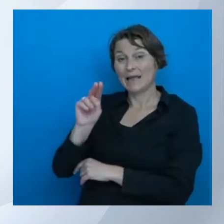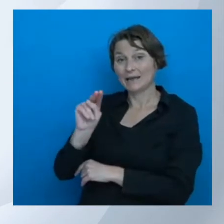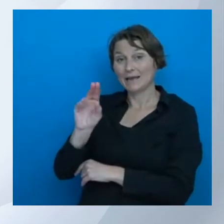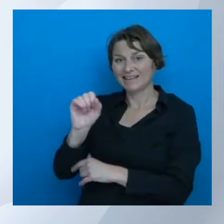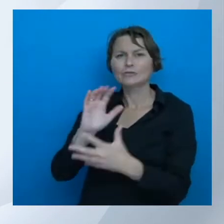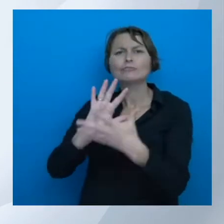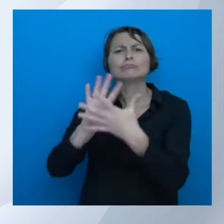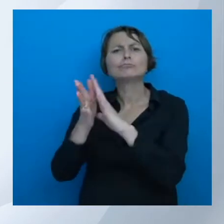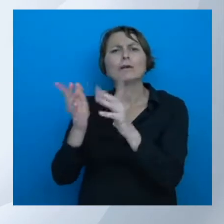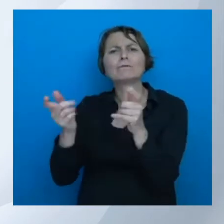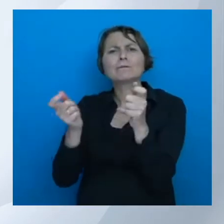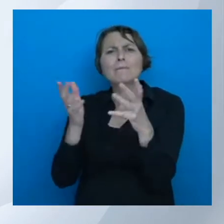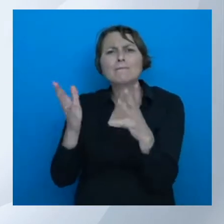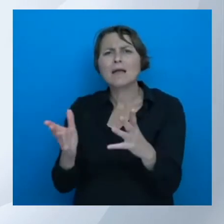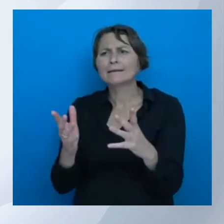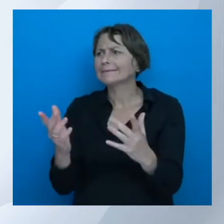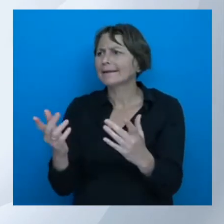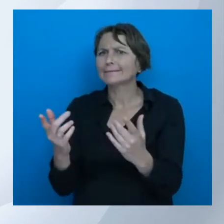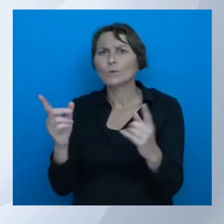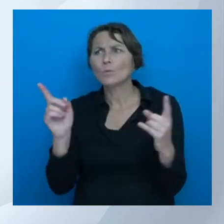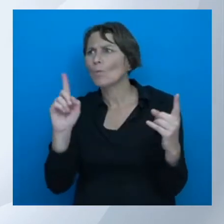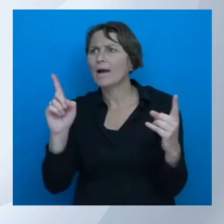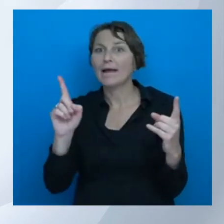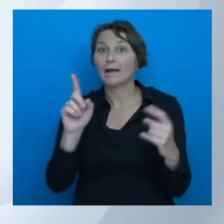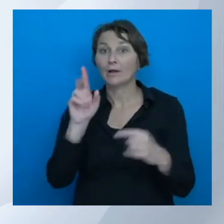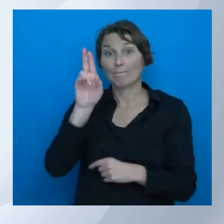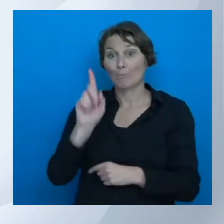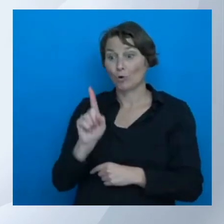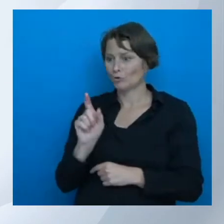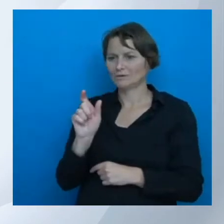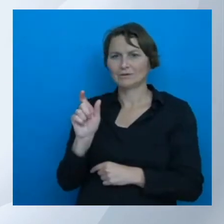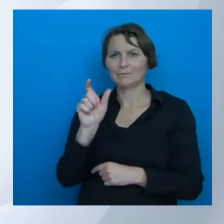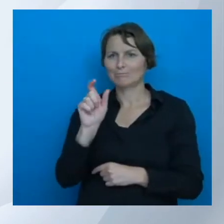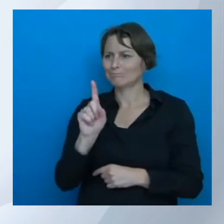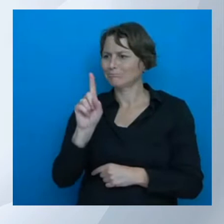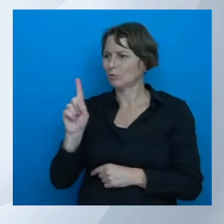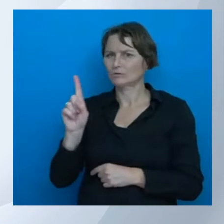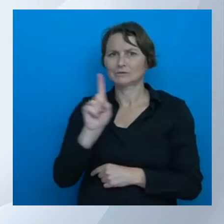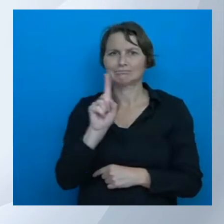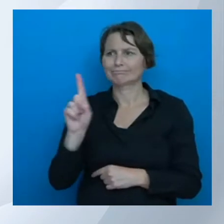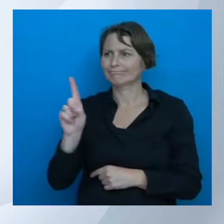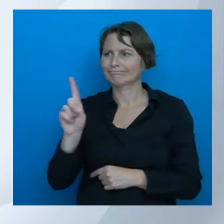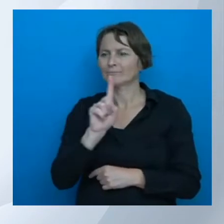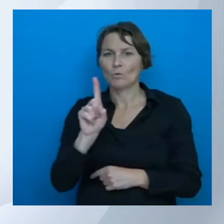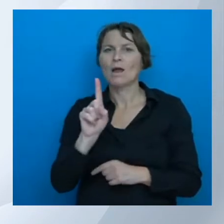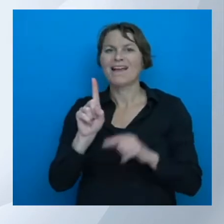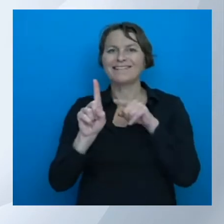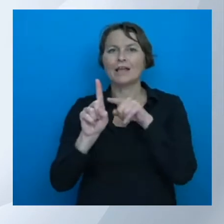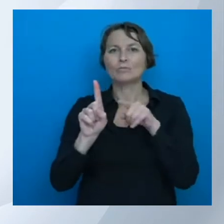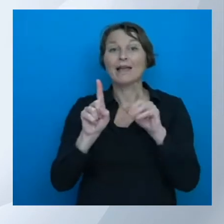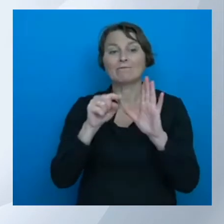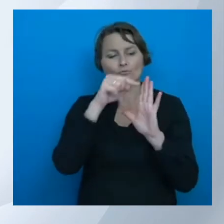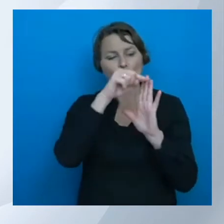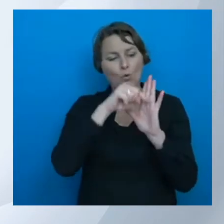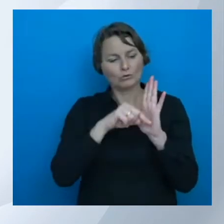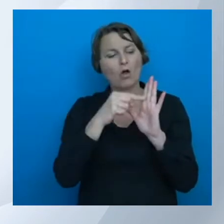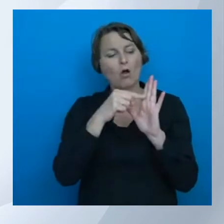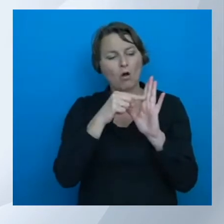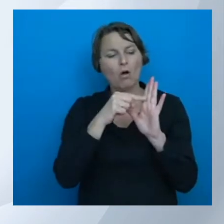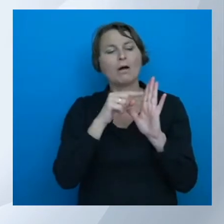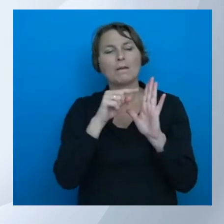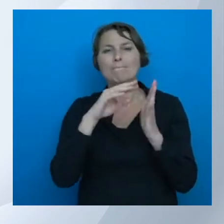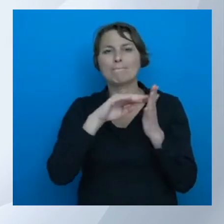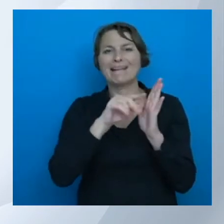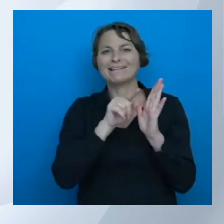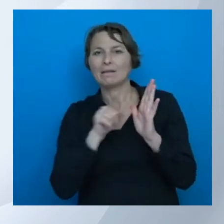should I send this user? They have a set of rules there to route that user to the right place. Now, that's all great,